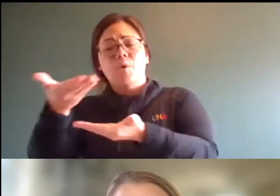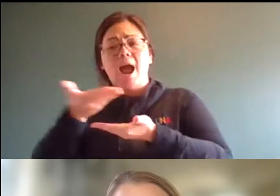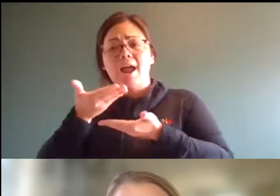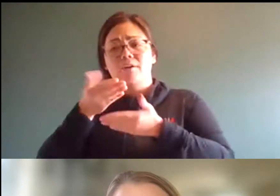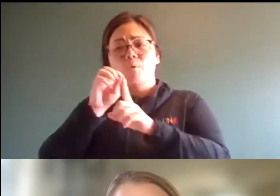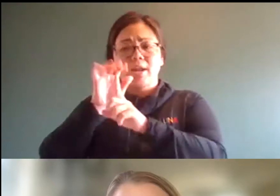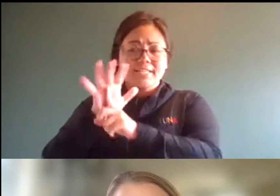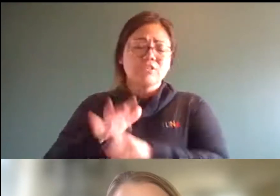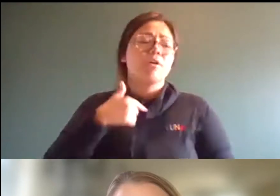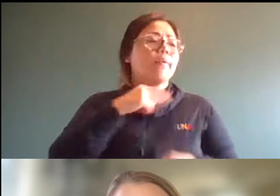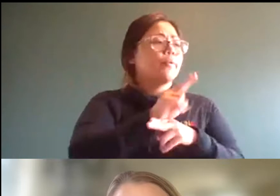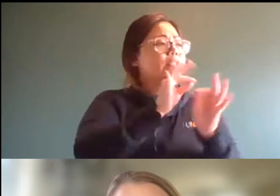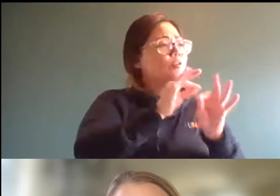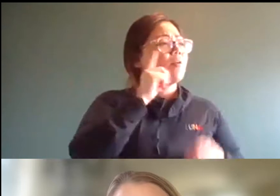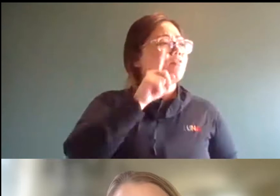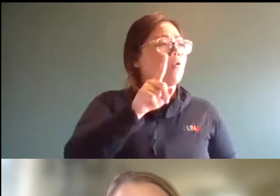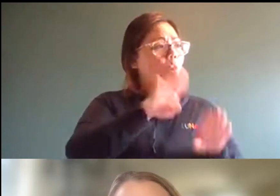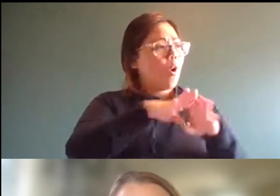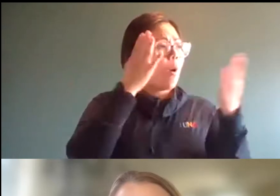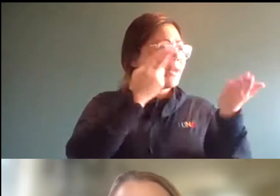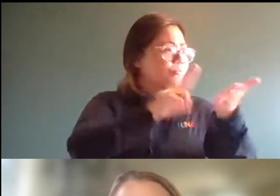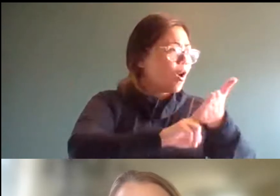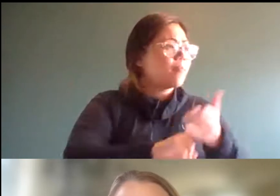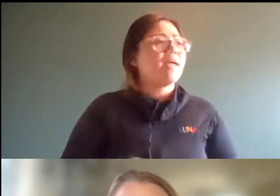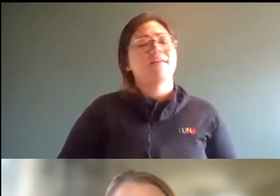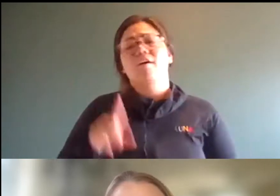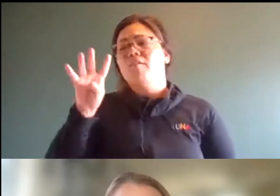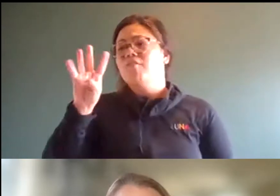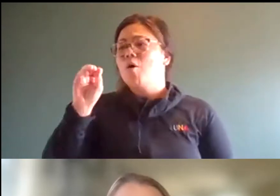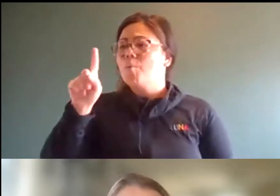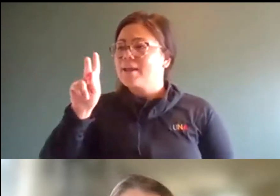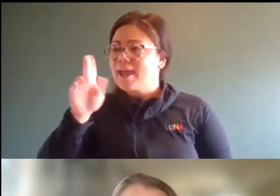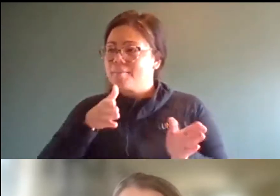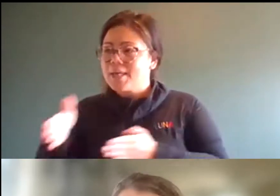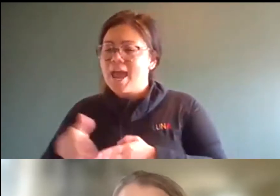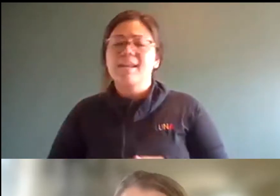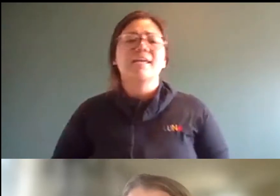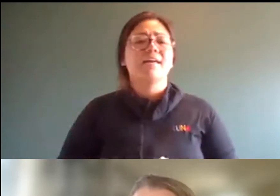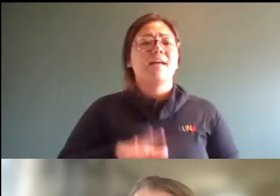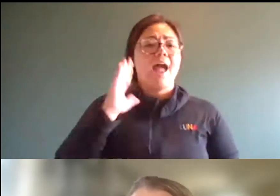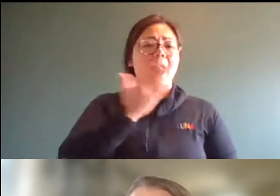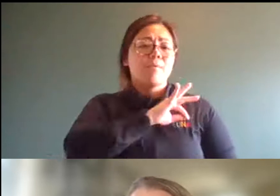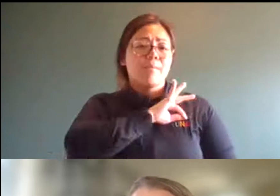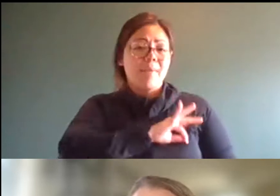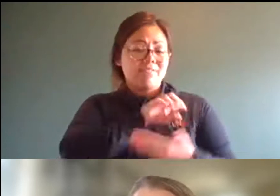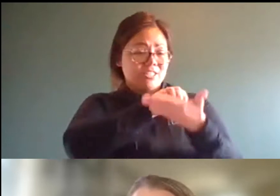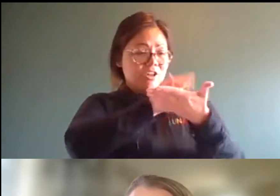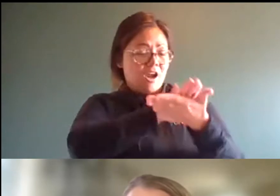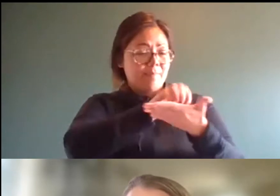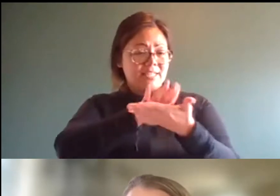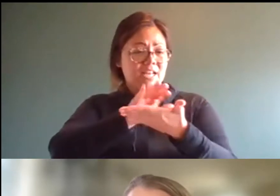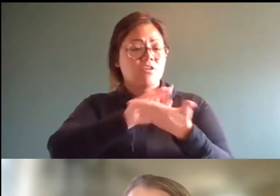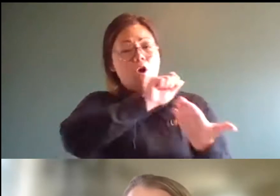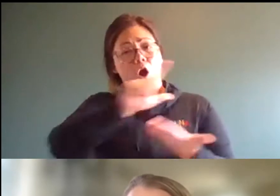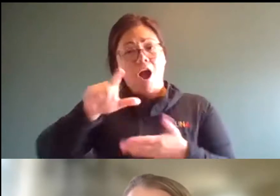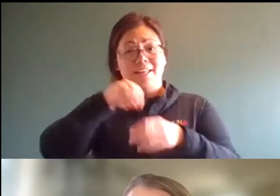orientation. We use interpreters for open enrollment, 401k planning. Our benefits documentations are in